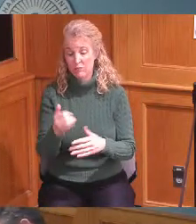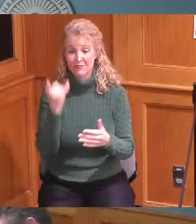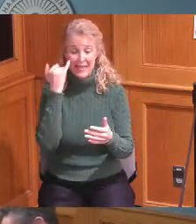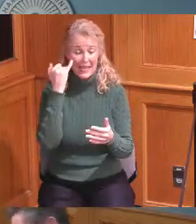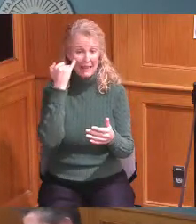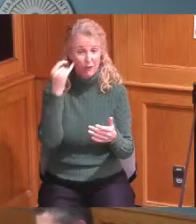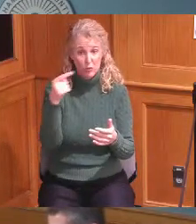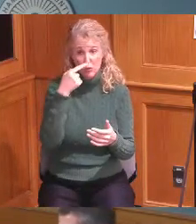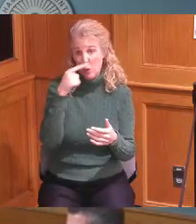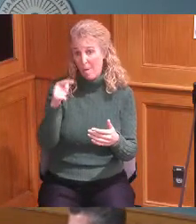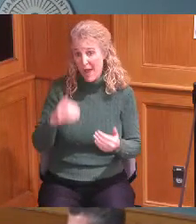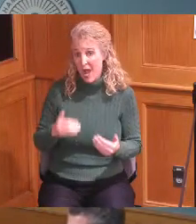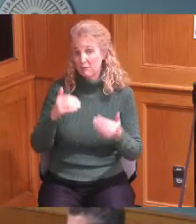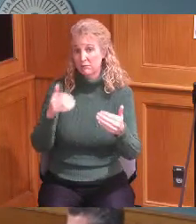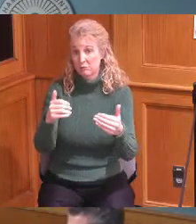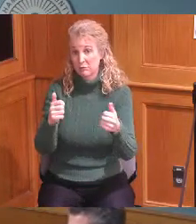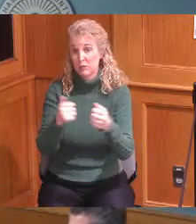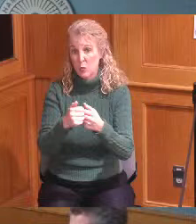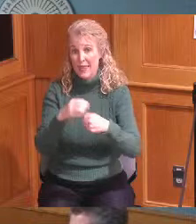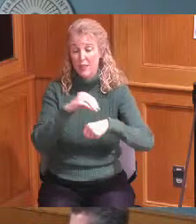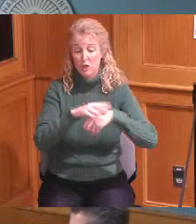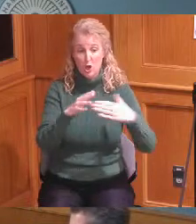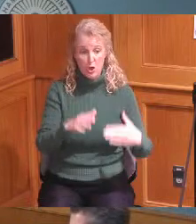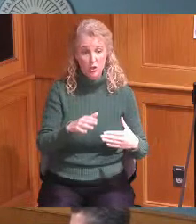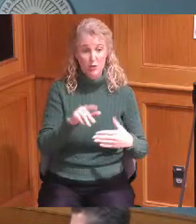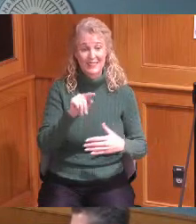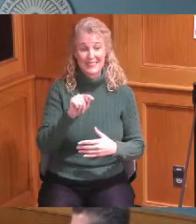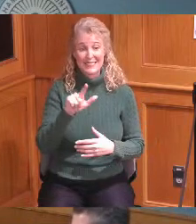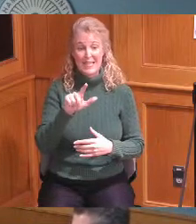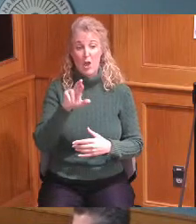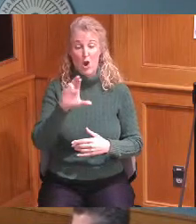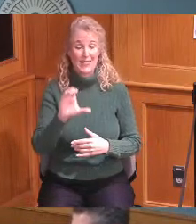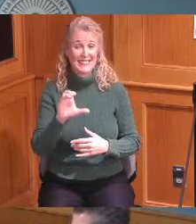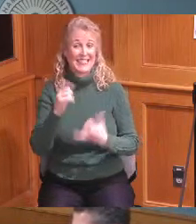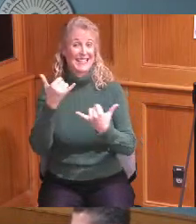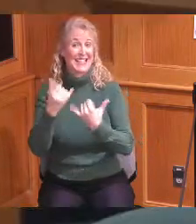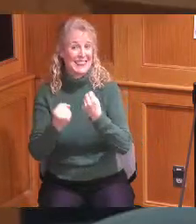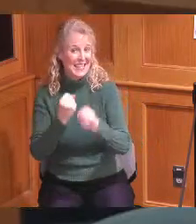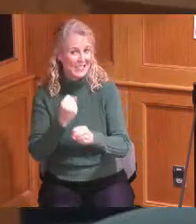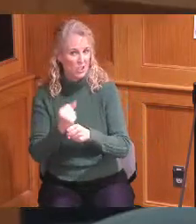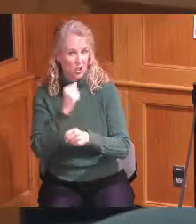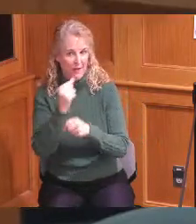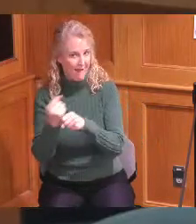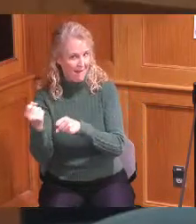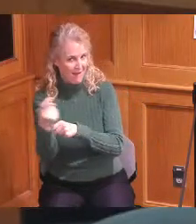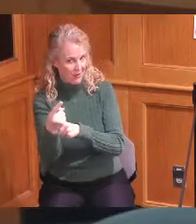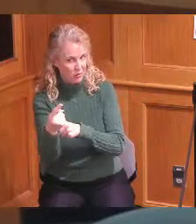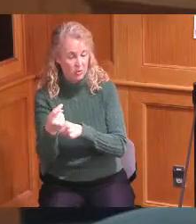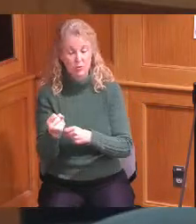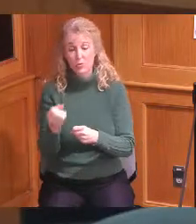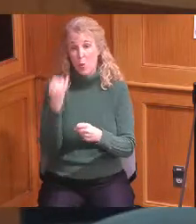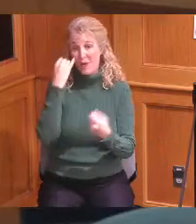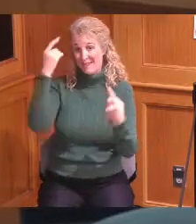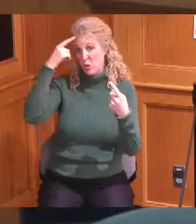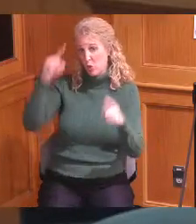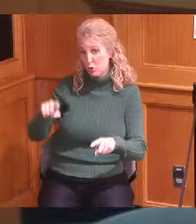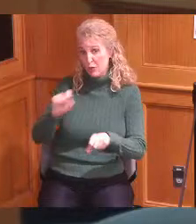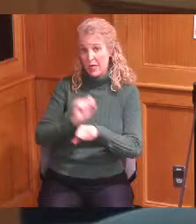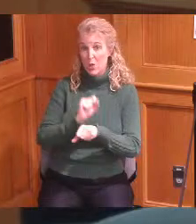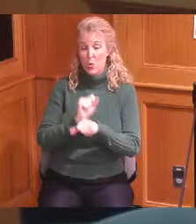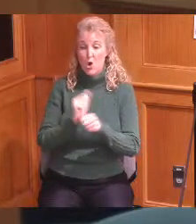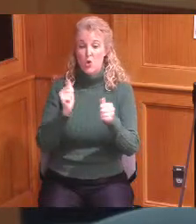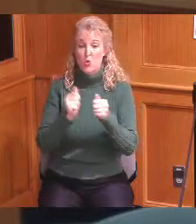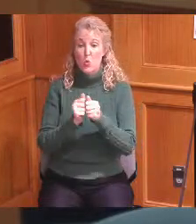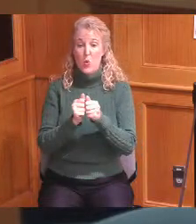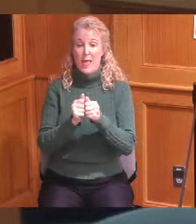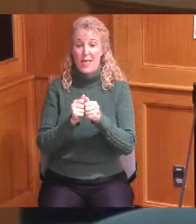moving forward with a consultant in the TLRC process earlier this year. The next steps would be to work on that scope for